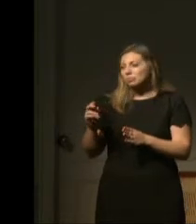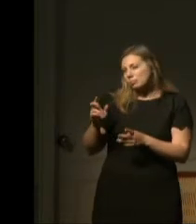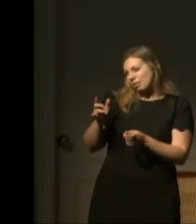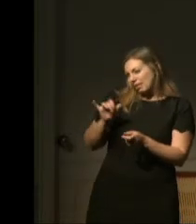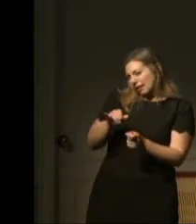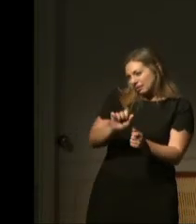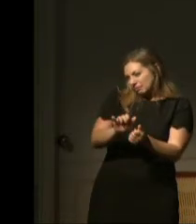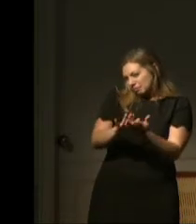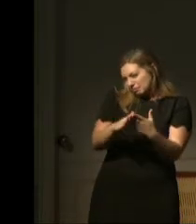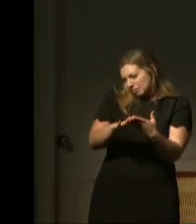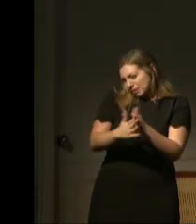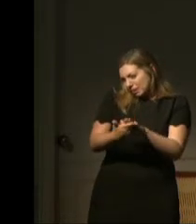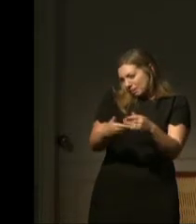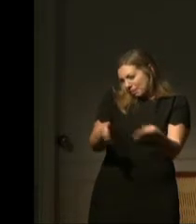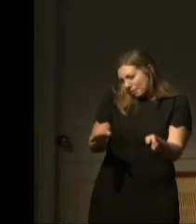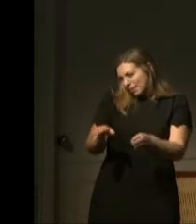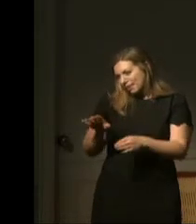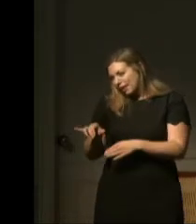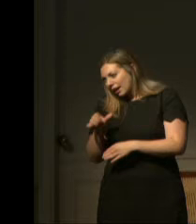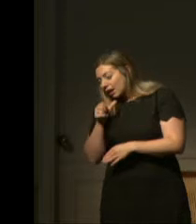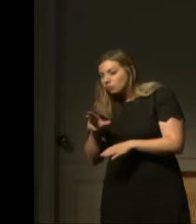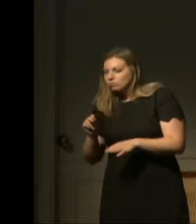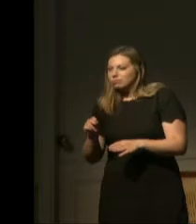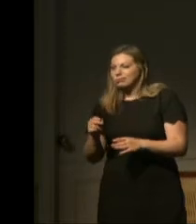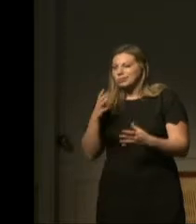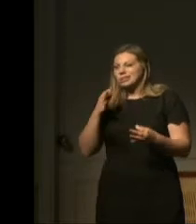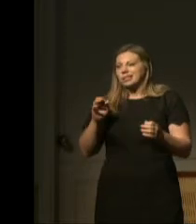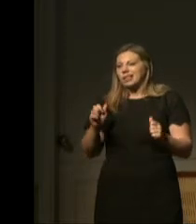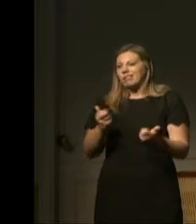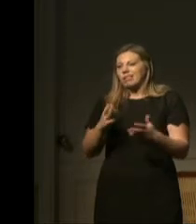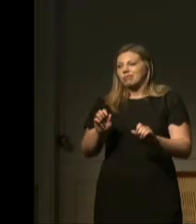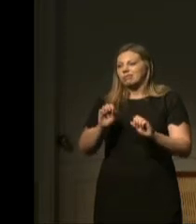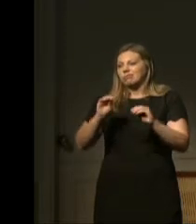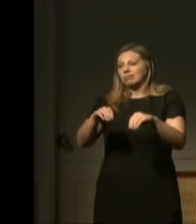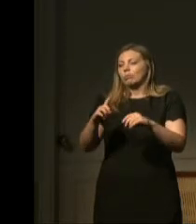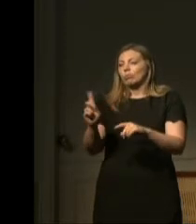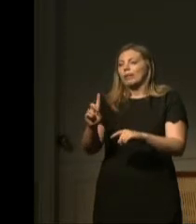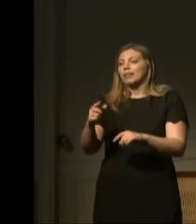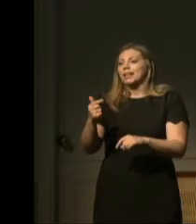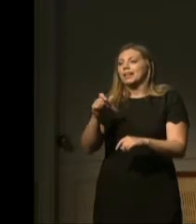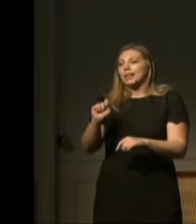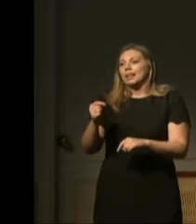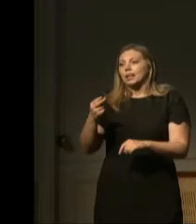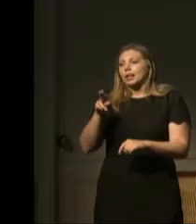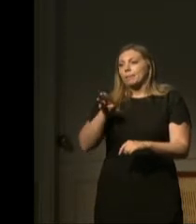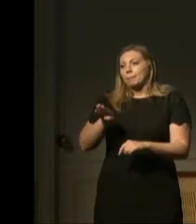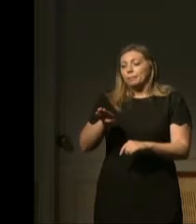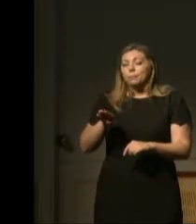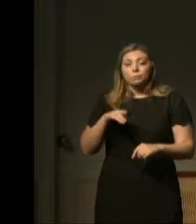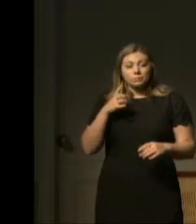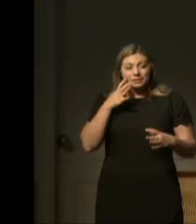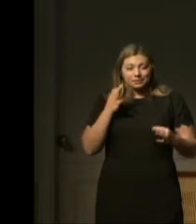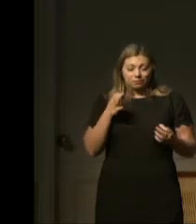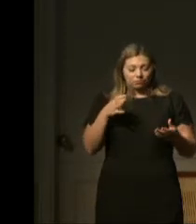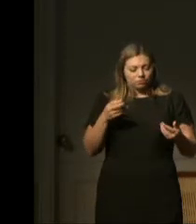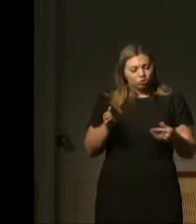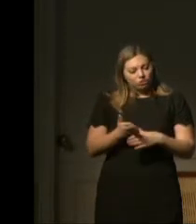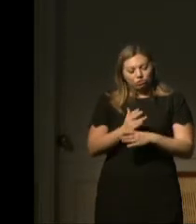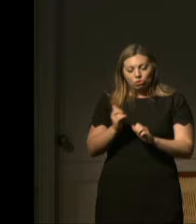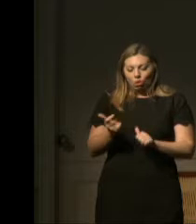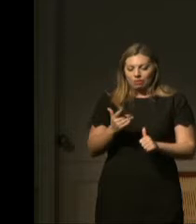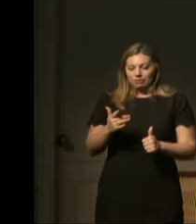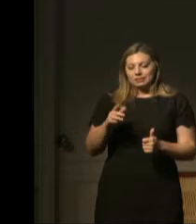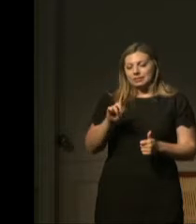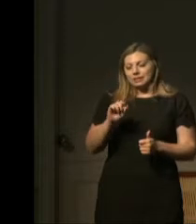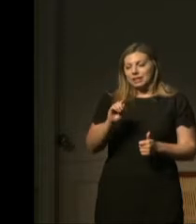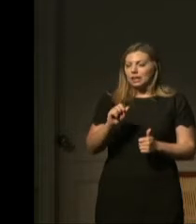make public, it was easiest to put it all up on GitHub. It was important that we shared all of the data to give a sense